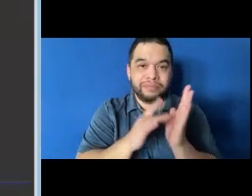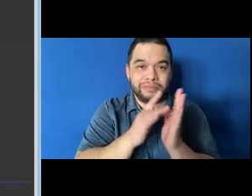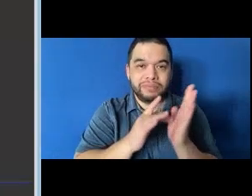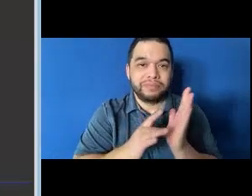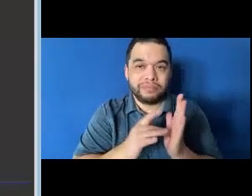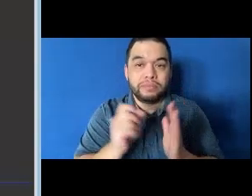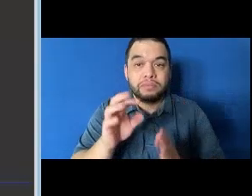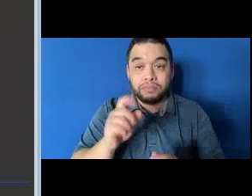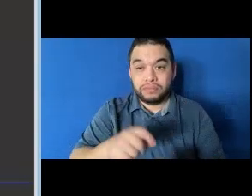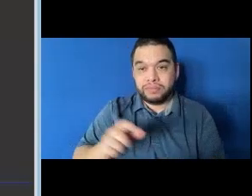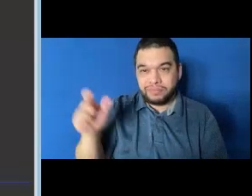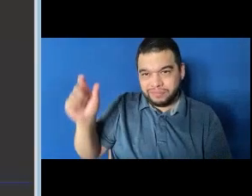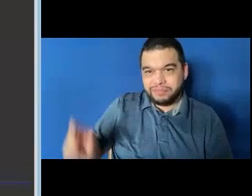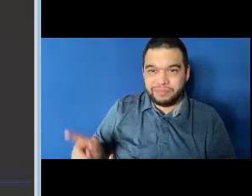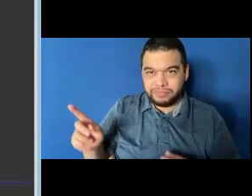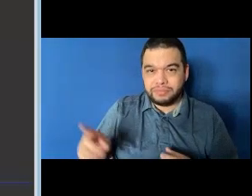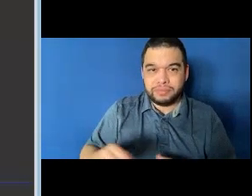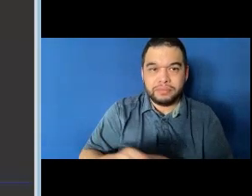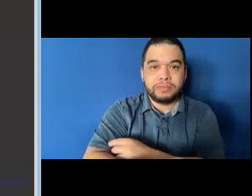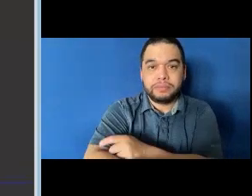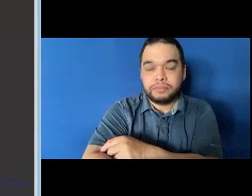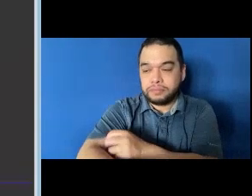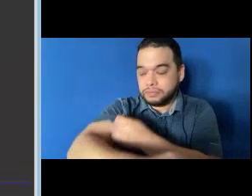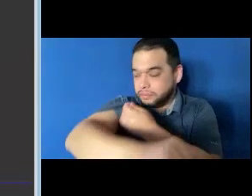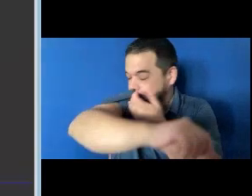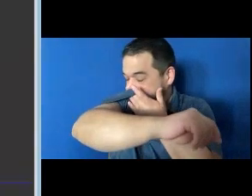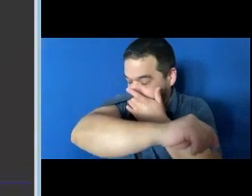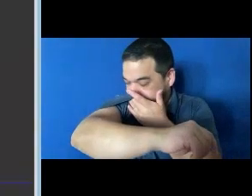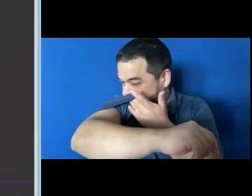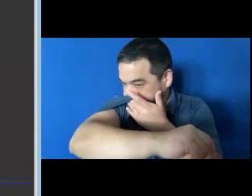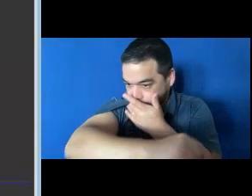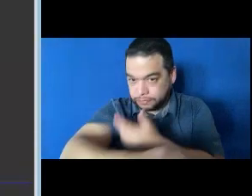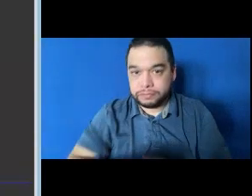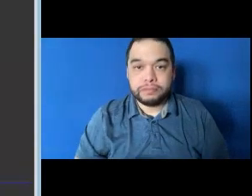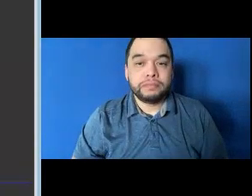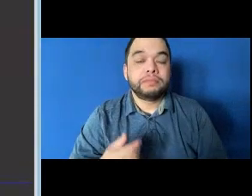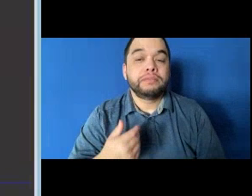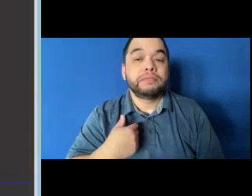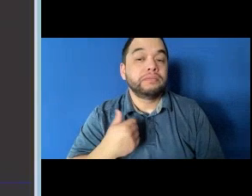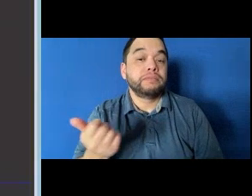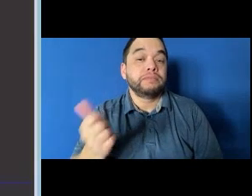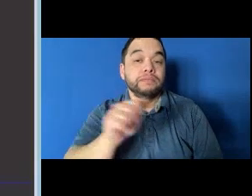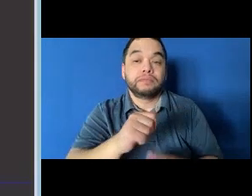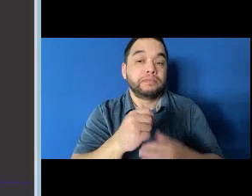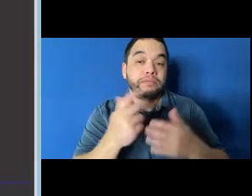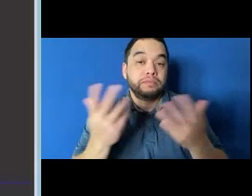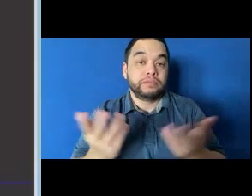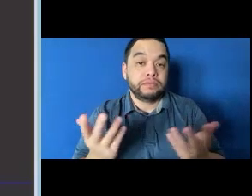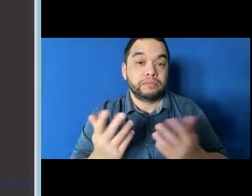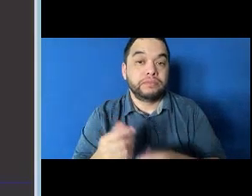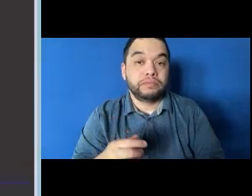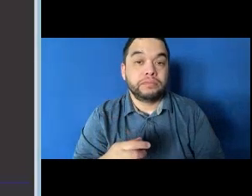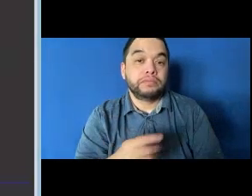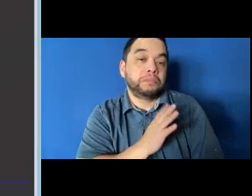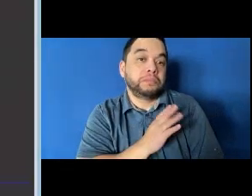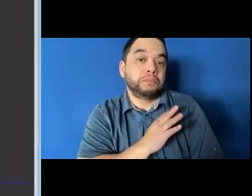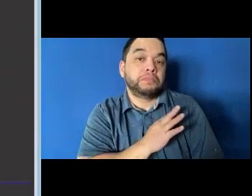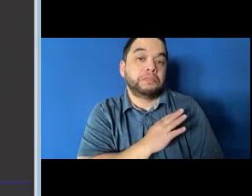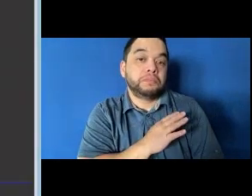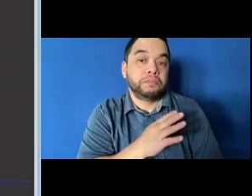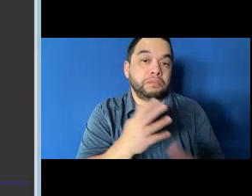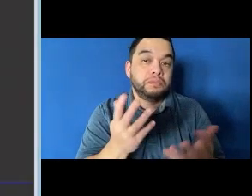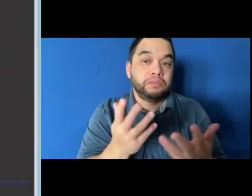zooming in, aquí. you can click on the Tenemos plus or también, use this creo tool. que We also have de las herramientas más útiles es que one of the puede